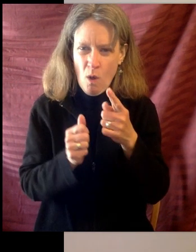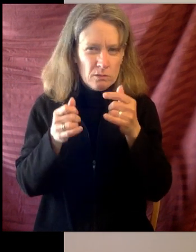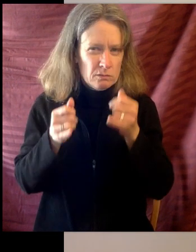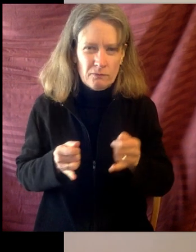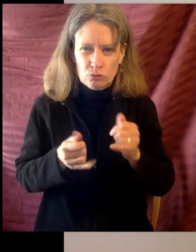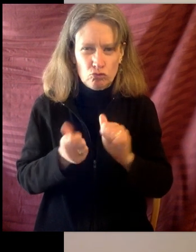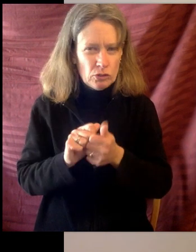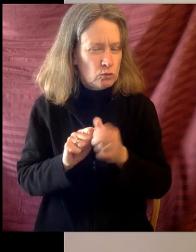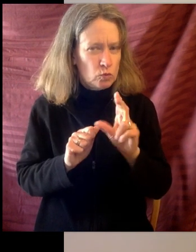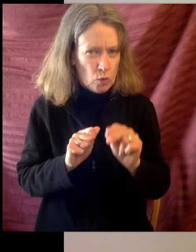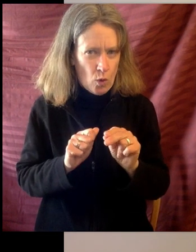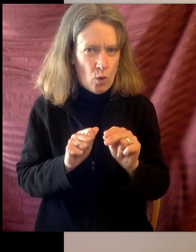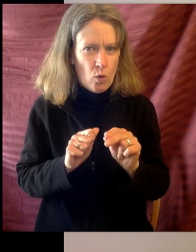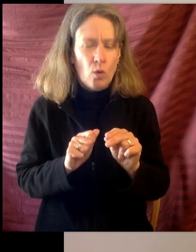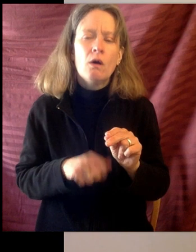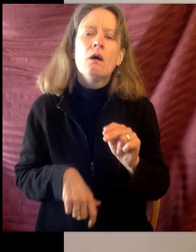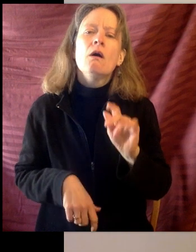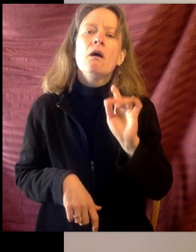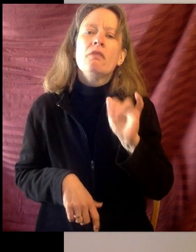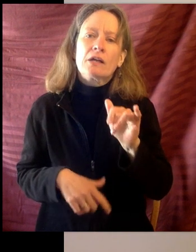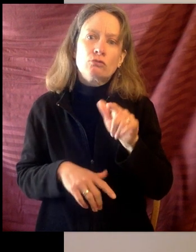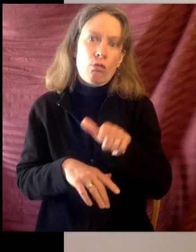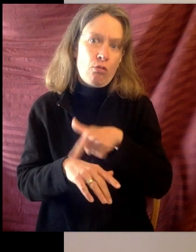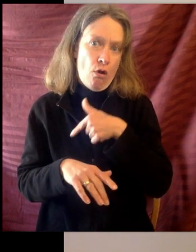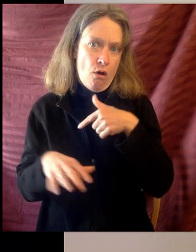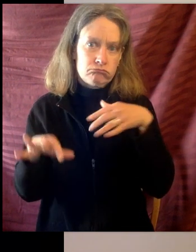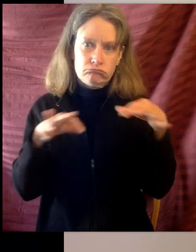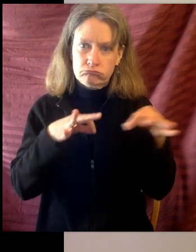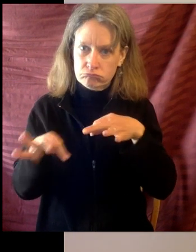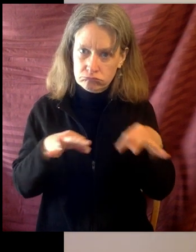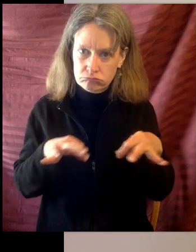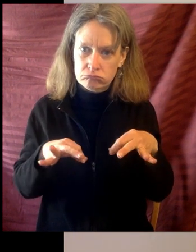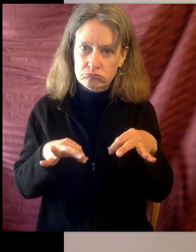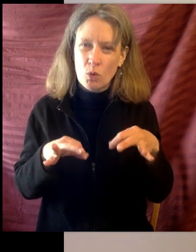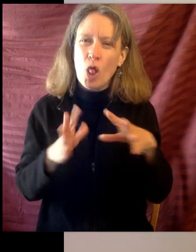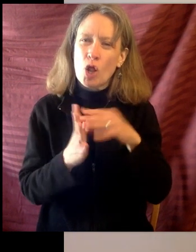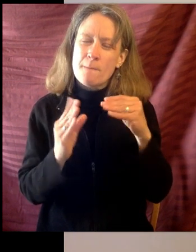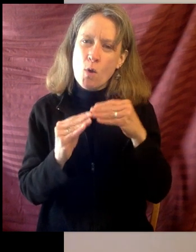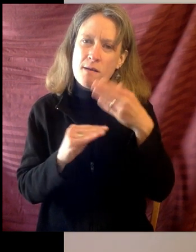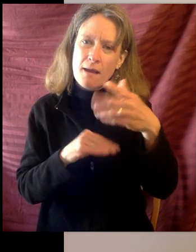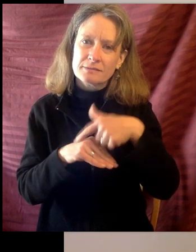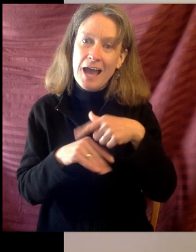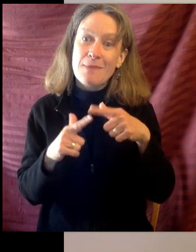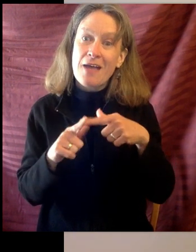it next lesson, and then we'll take the assessment where you explain how this happened.